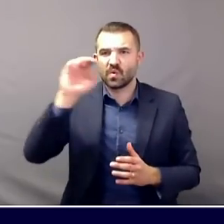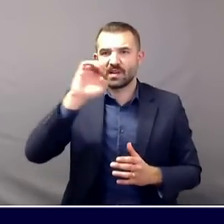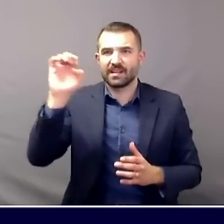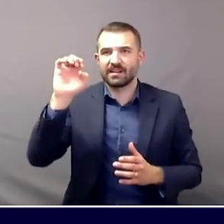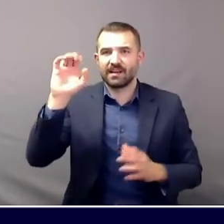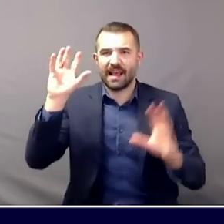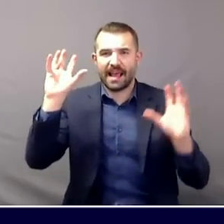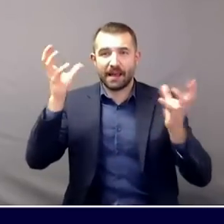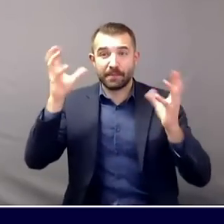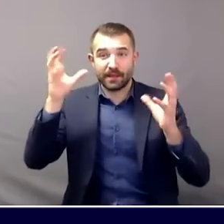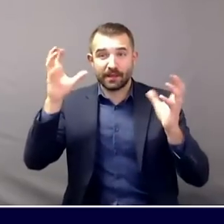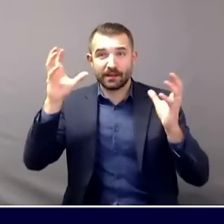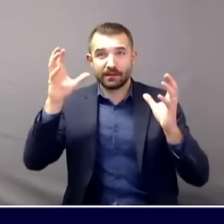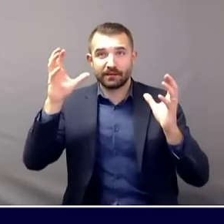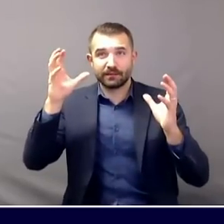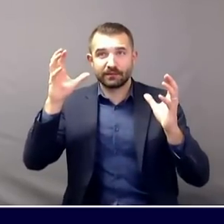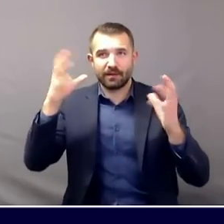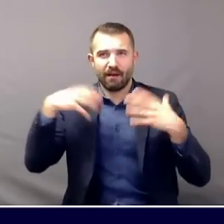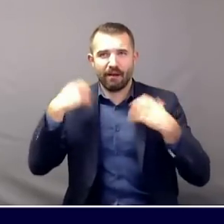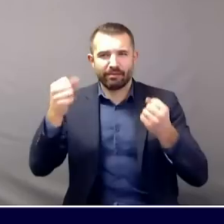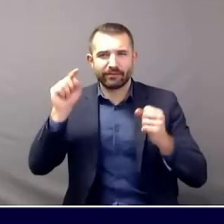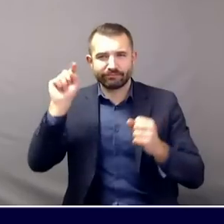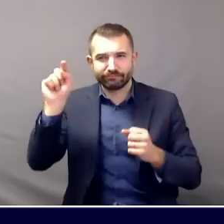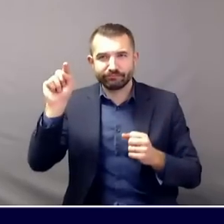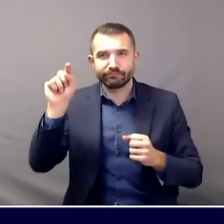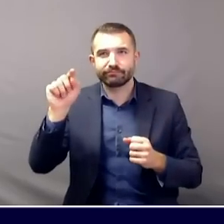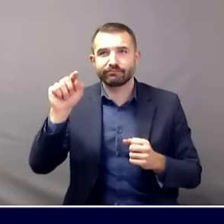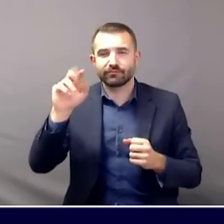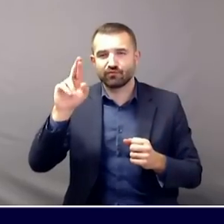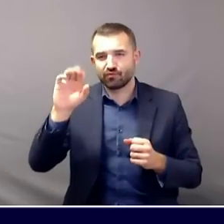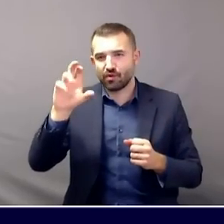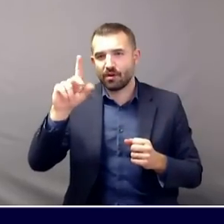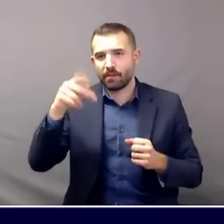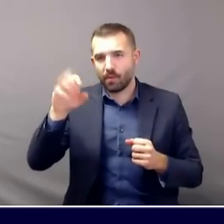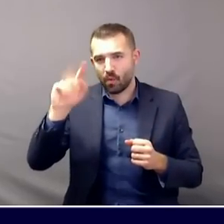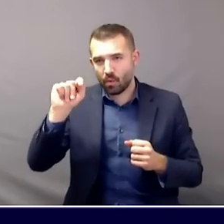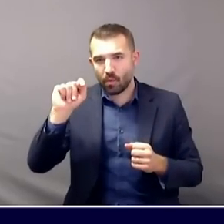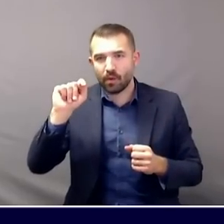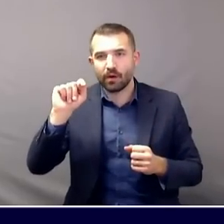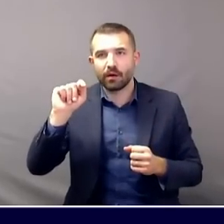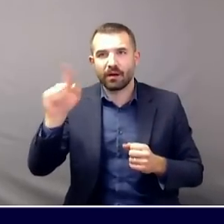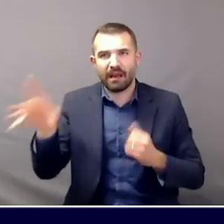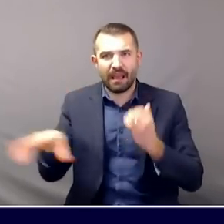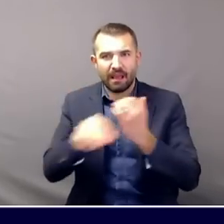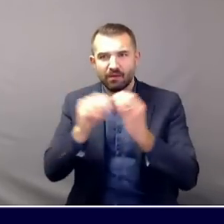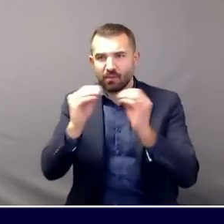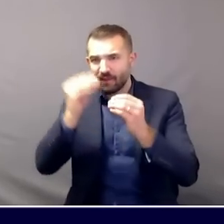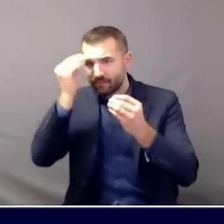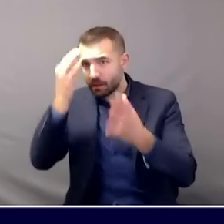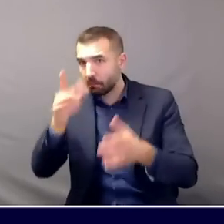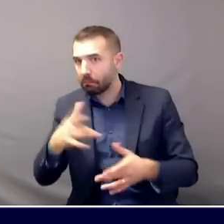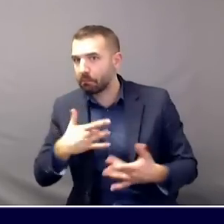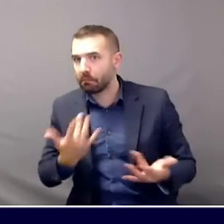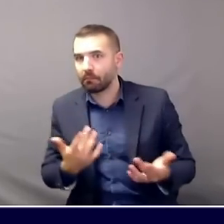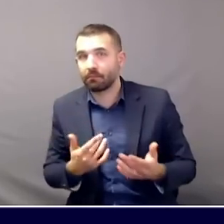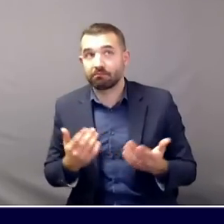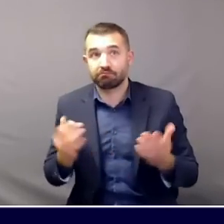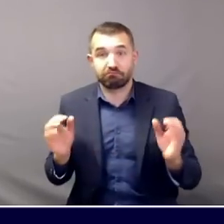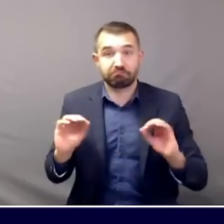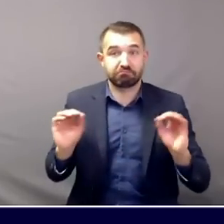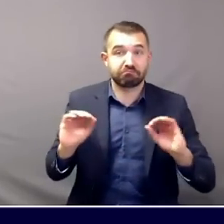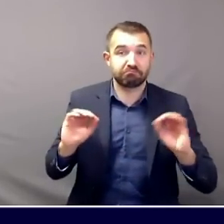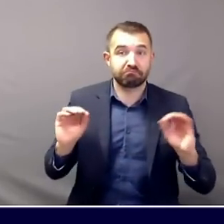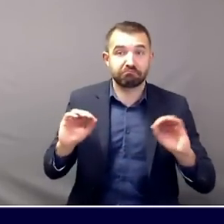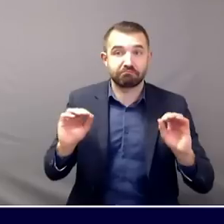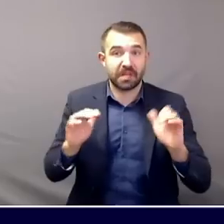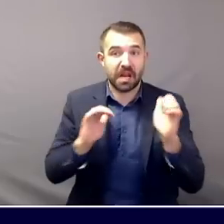in Rockport. At this time, no update there. It remains